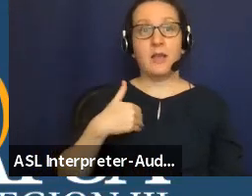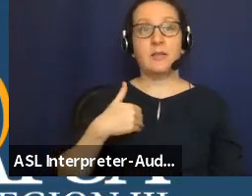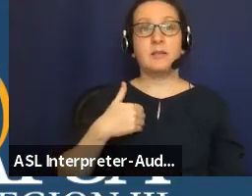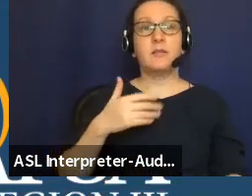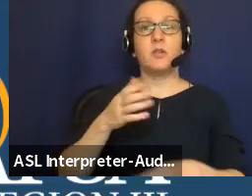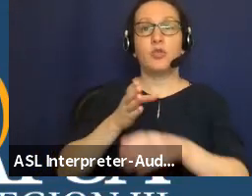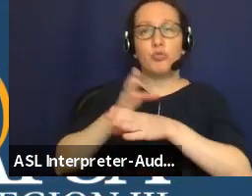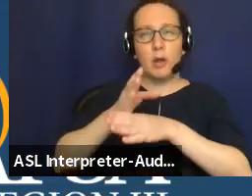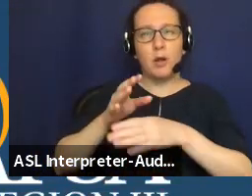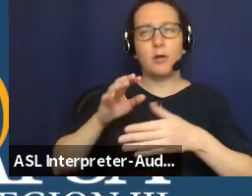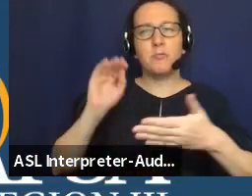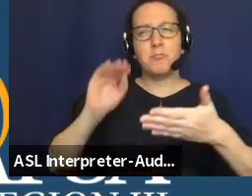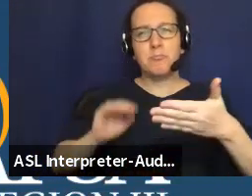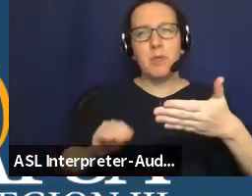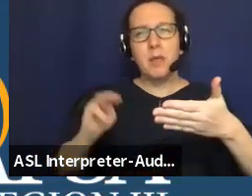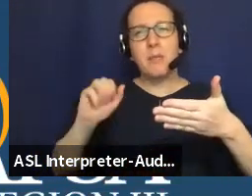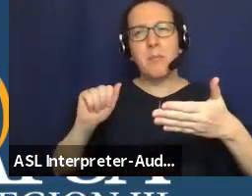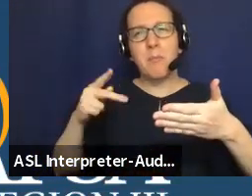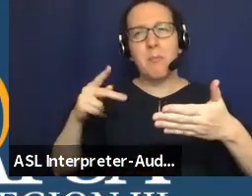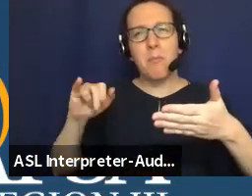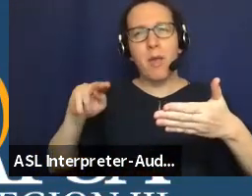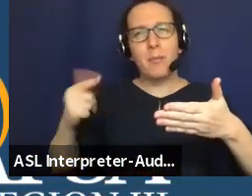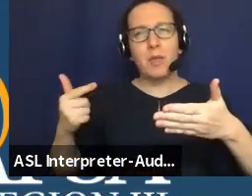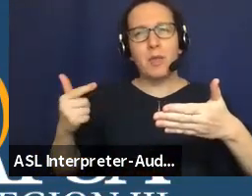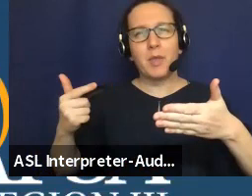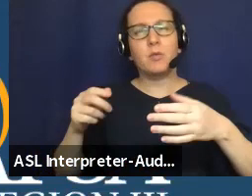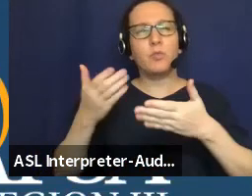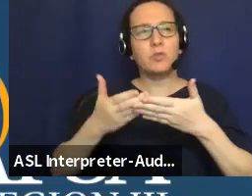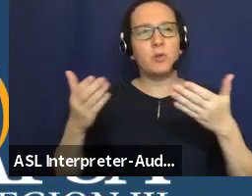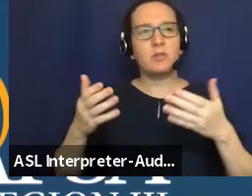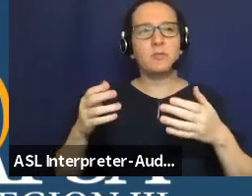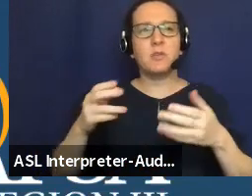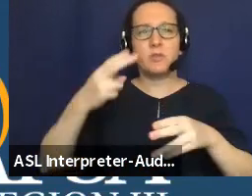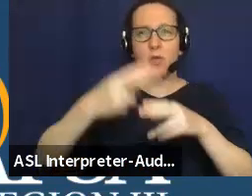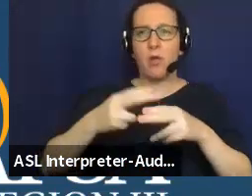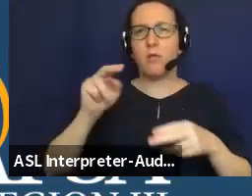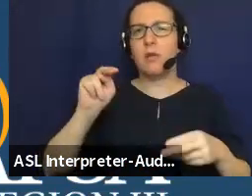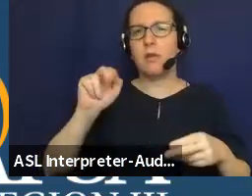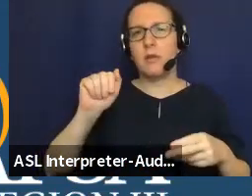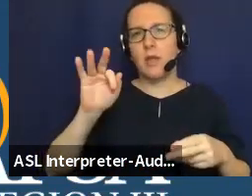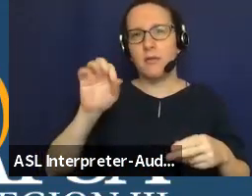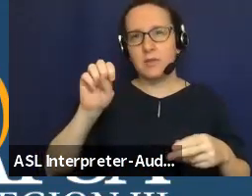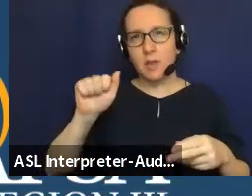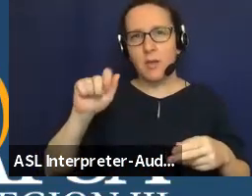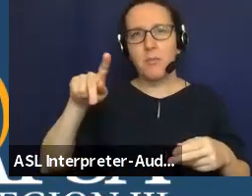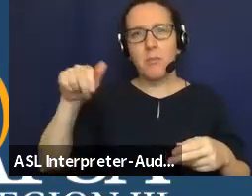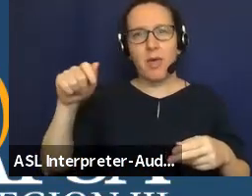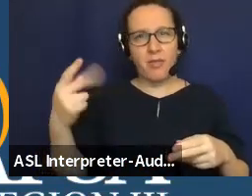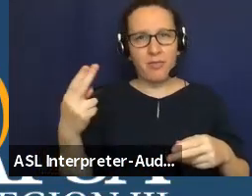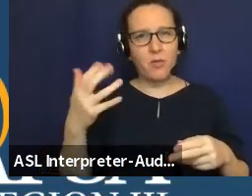to-do list to try one day, and that's called NASA Path. So definitely check that out. And then lastly is